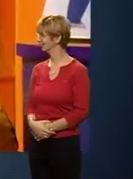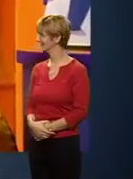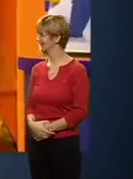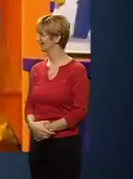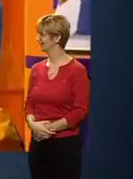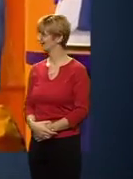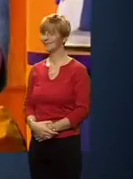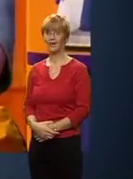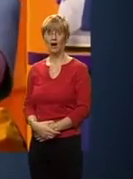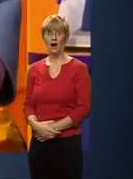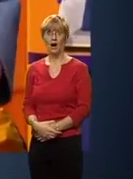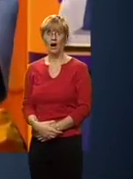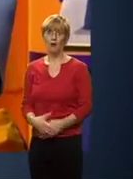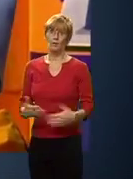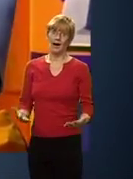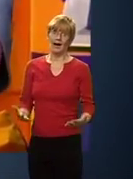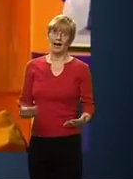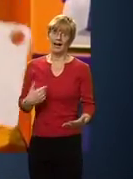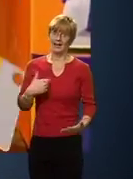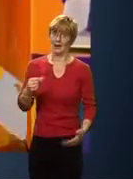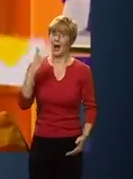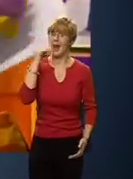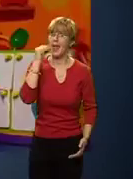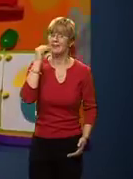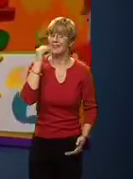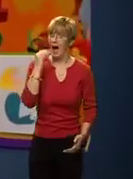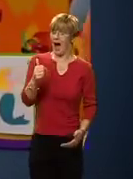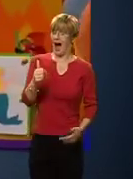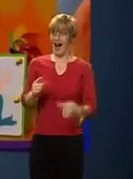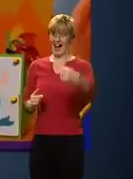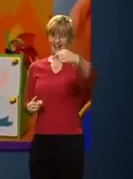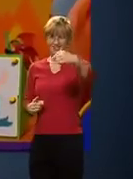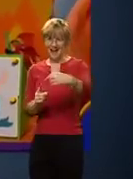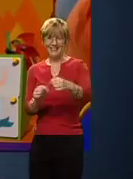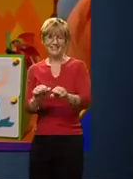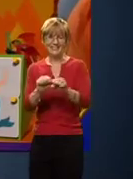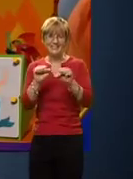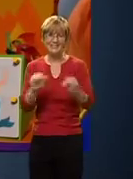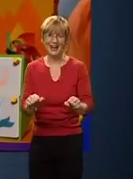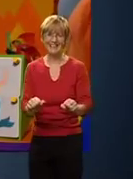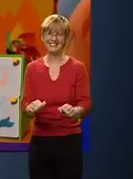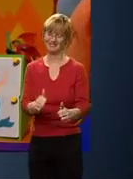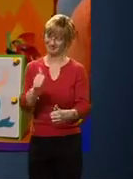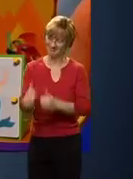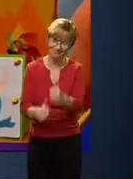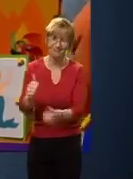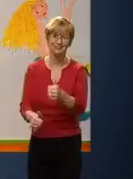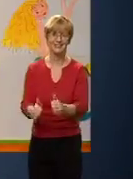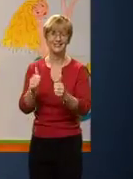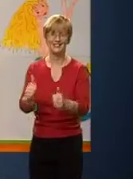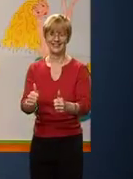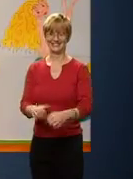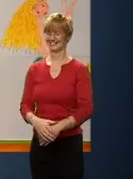Oh, and I've got the lemon. Take that. Put it. Yes. Yes, there. That's